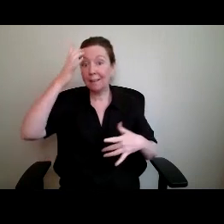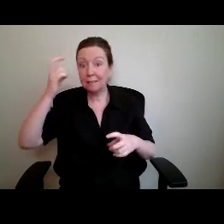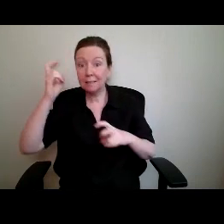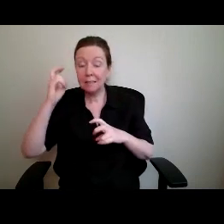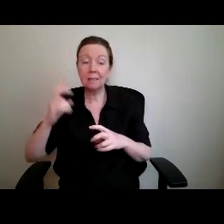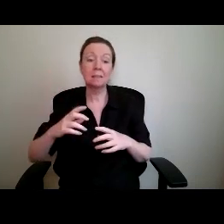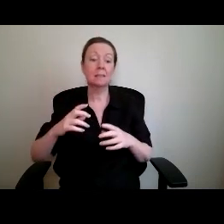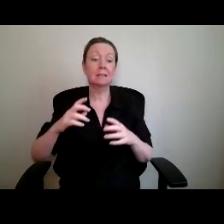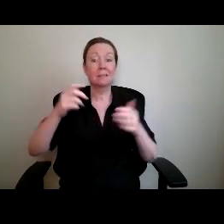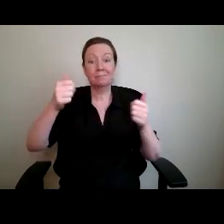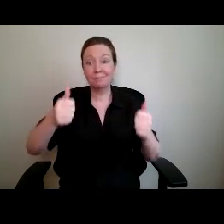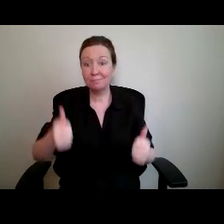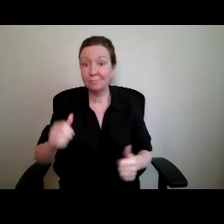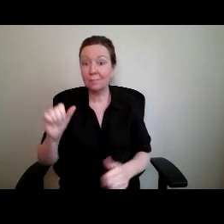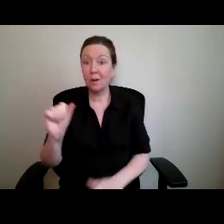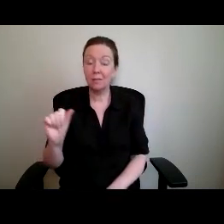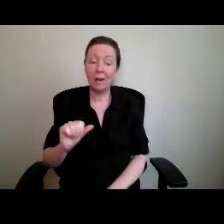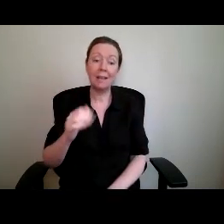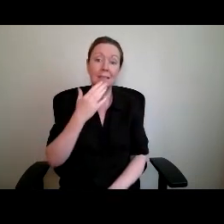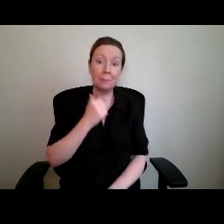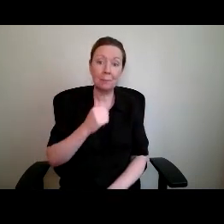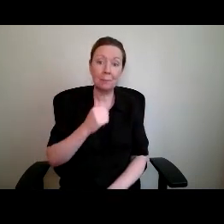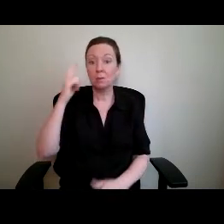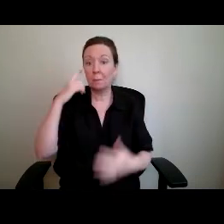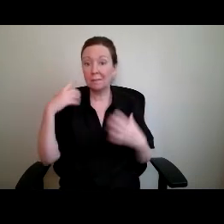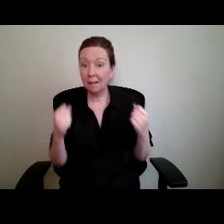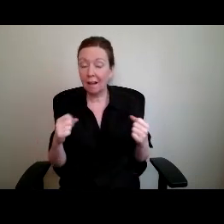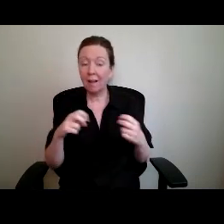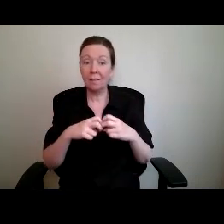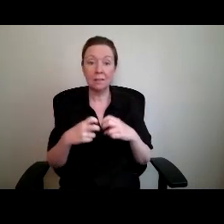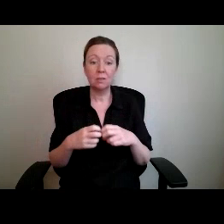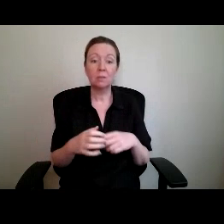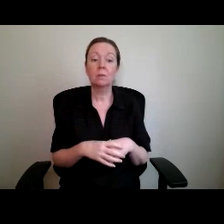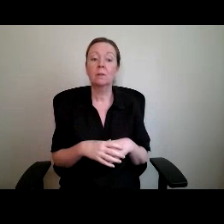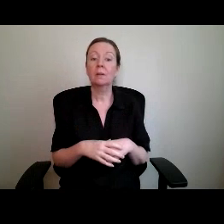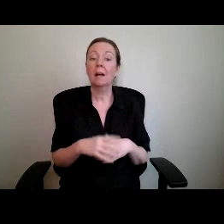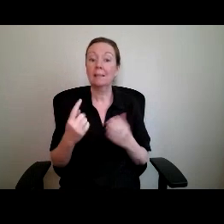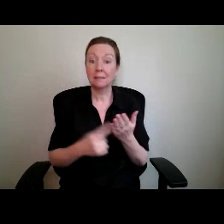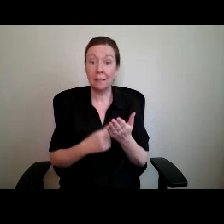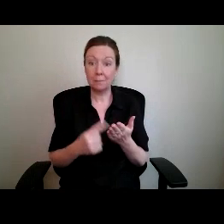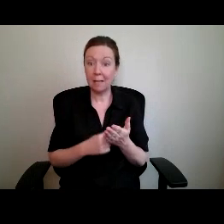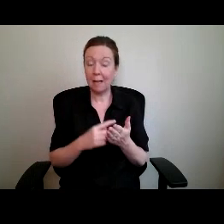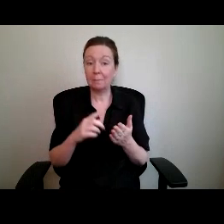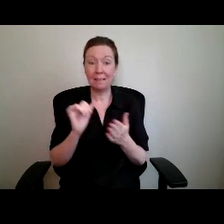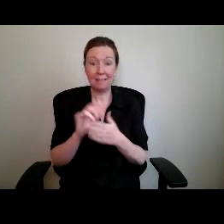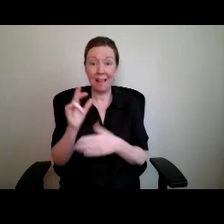progressive condition like arthritis, diabetes, or a mental health issue. And at times the condition